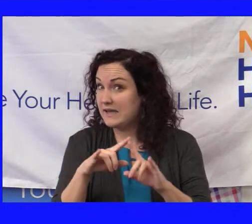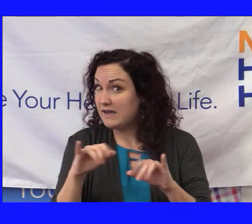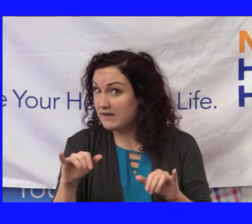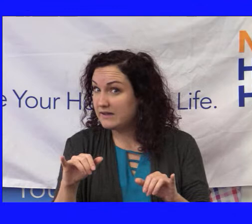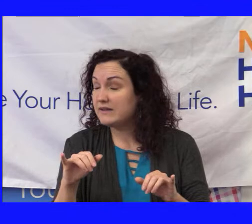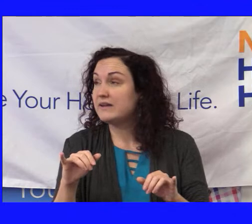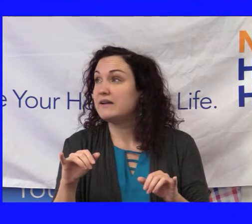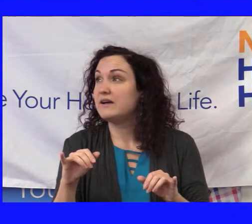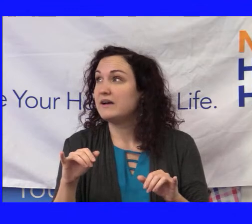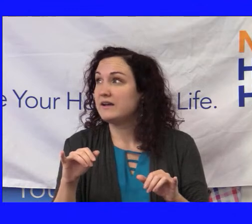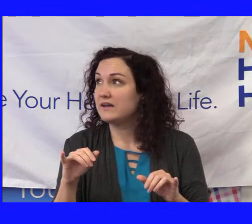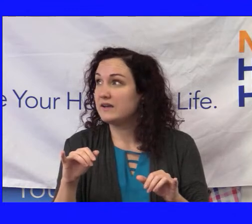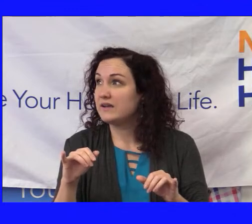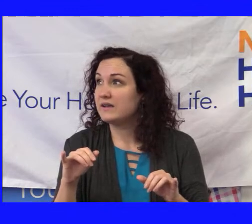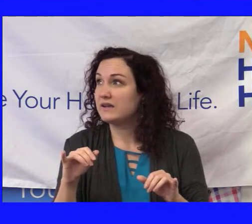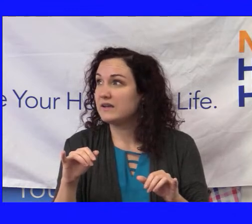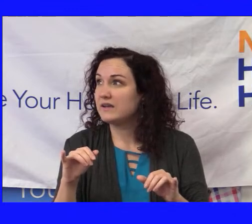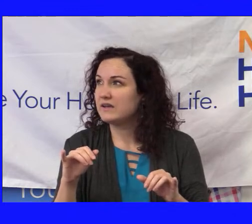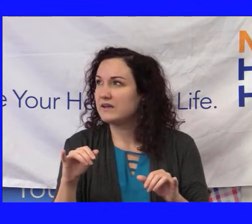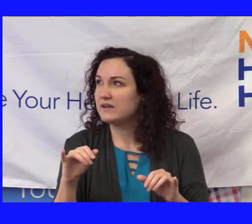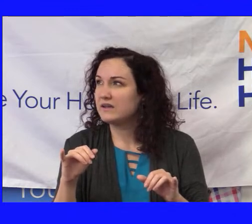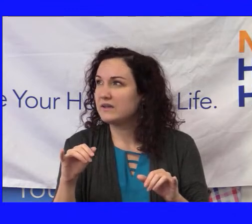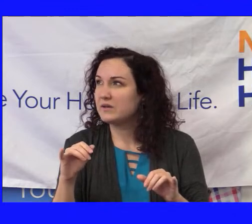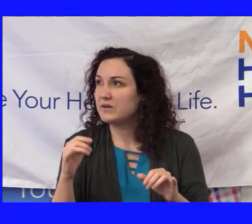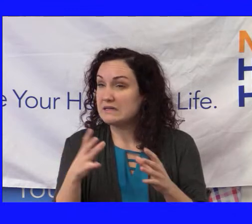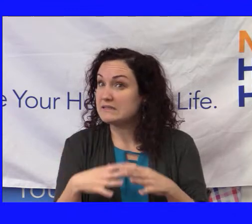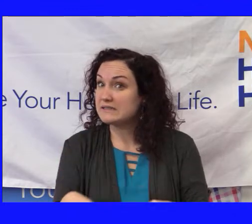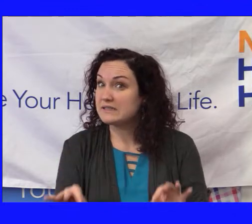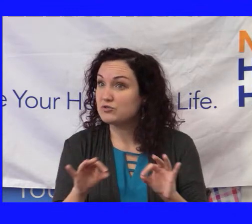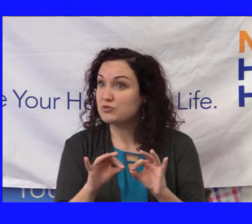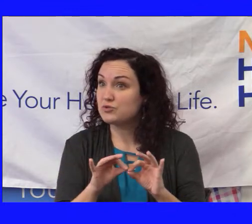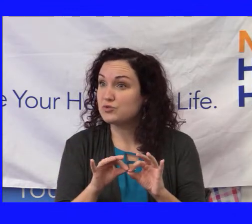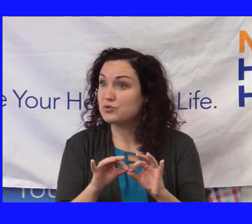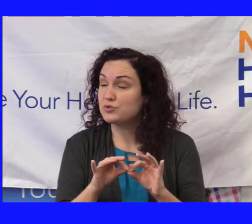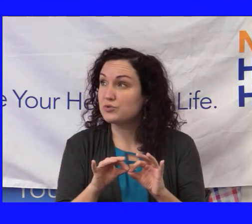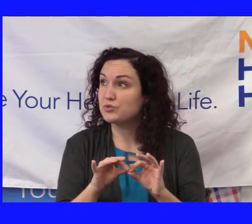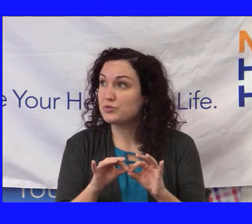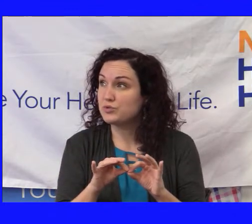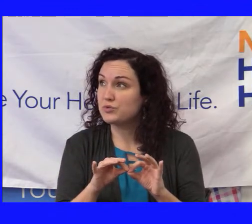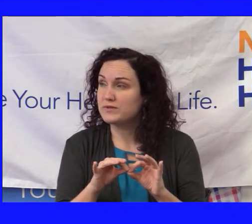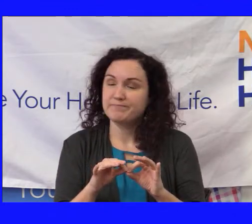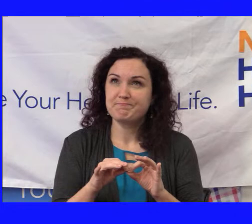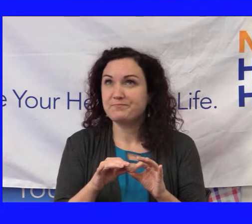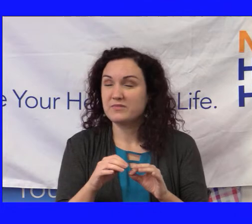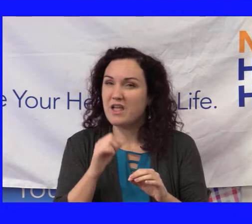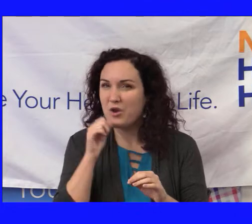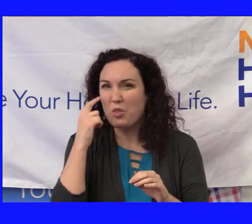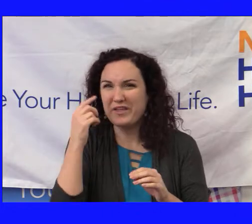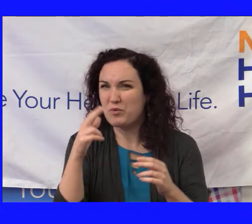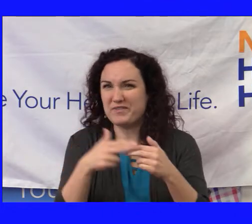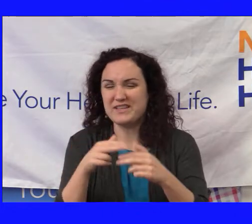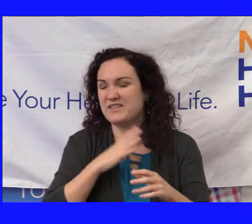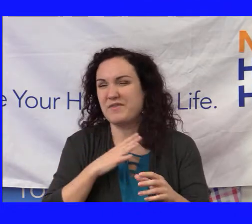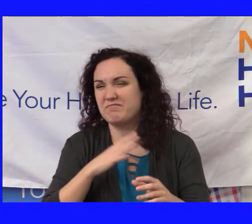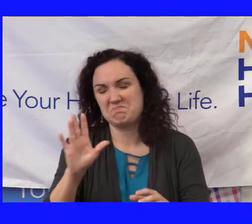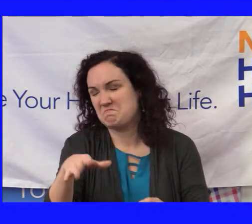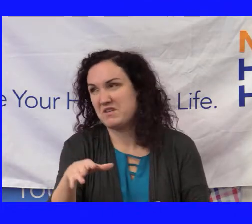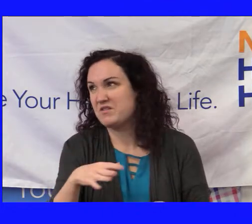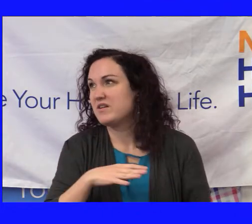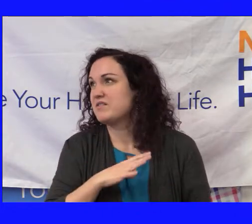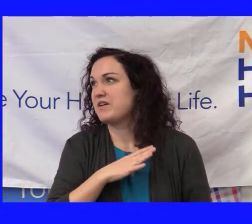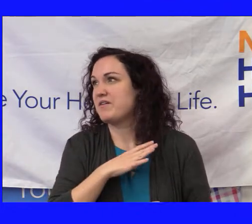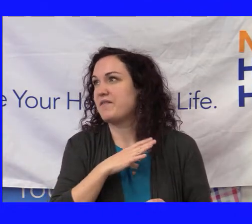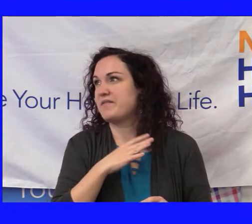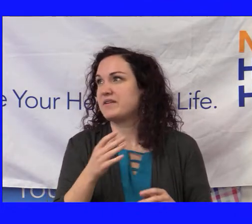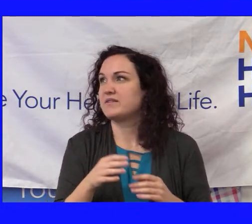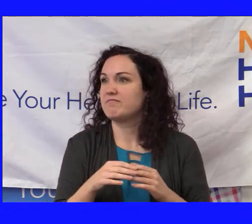time, it is important that we I don't think you have those slides. That's okay. I will speak from where it